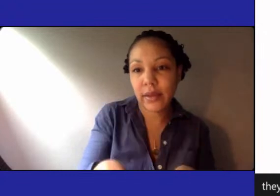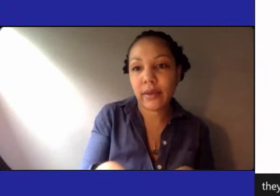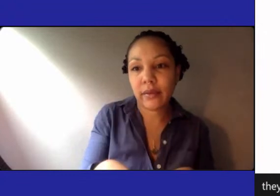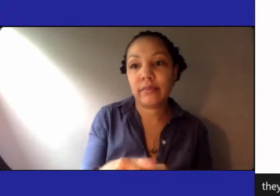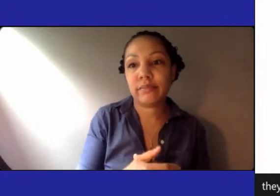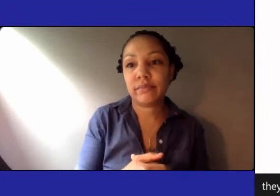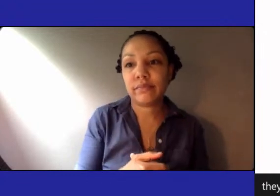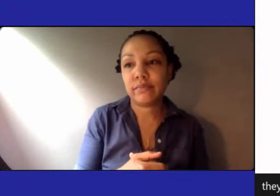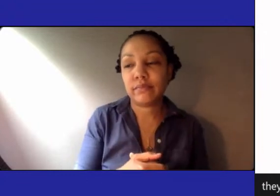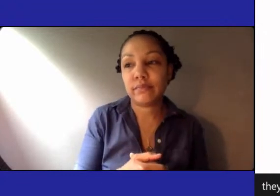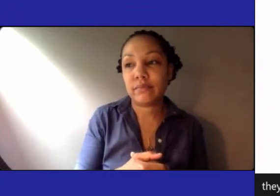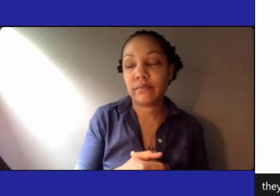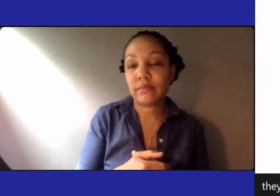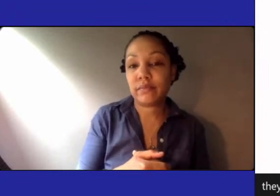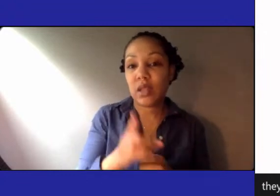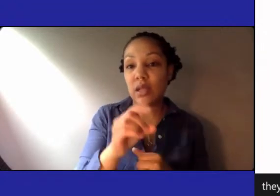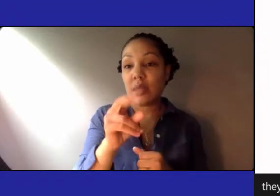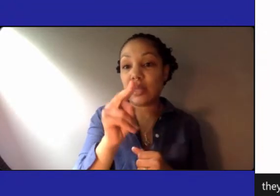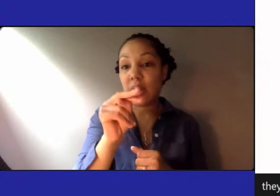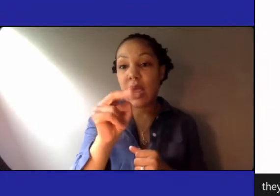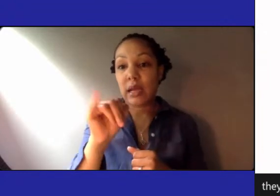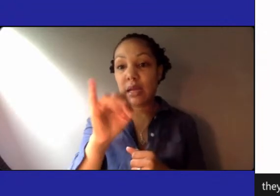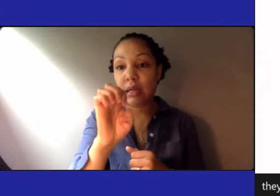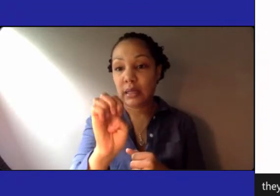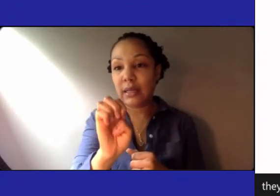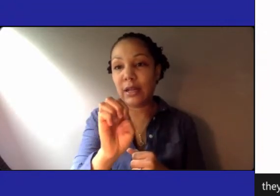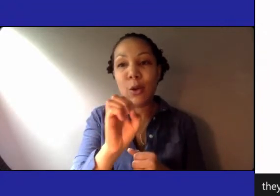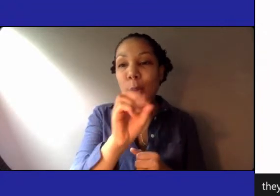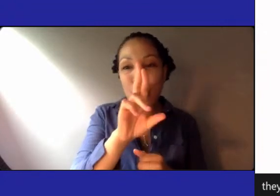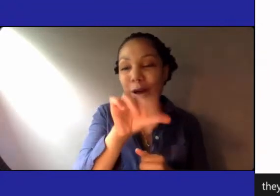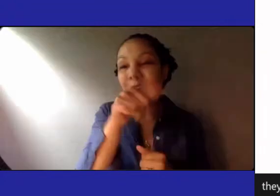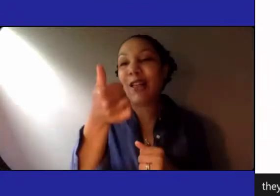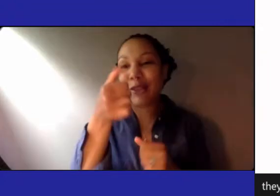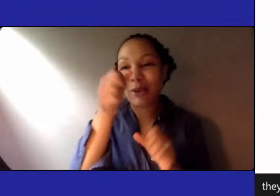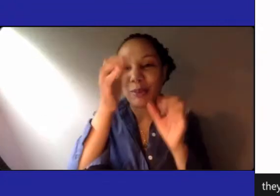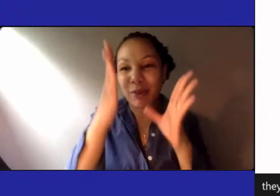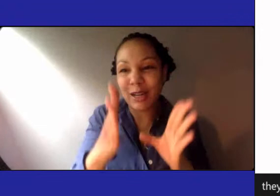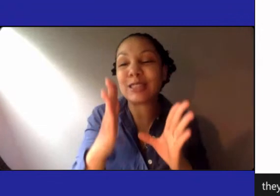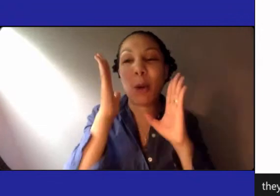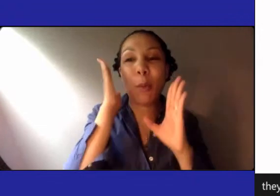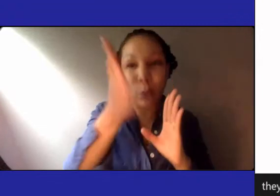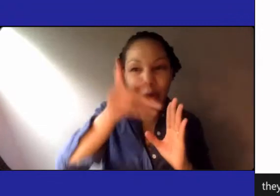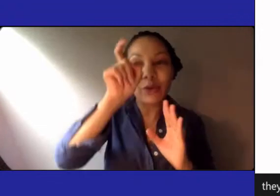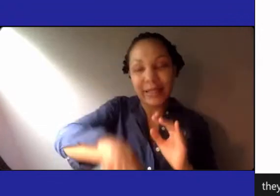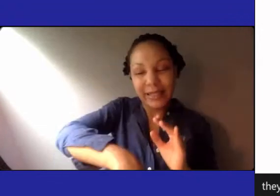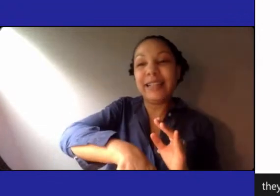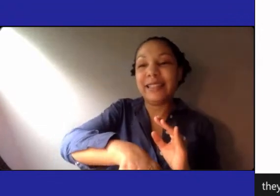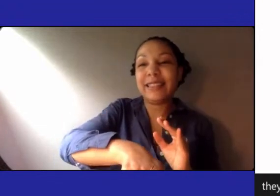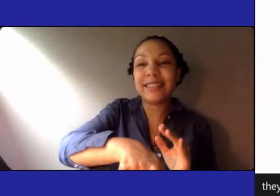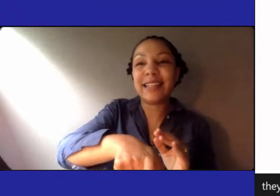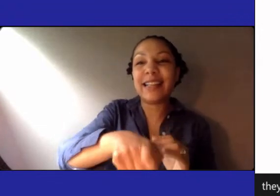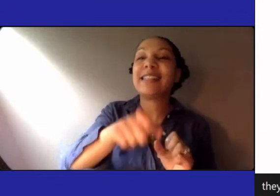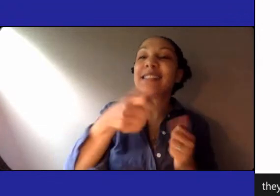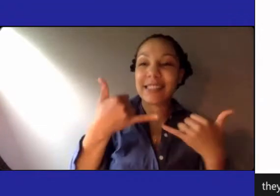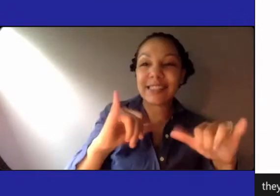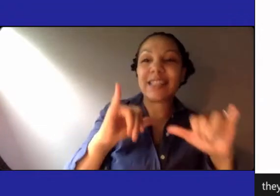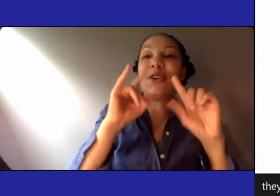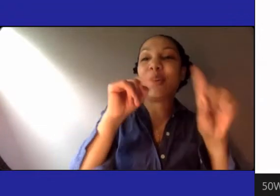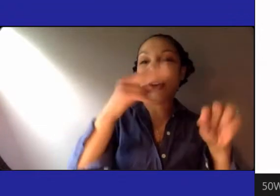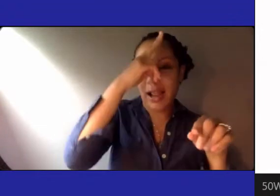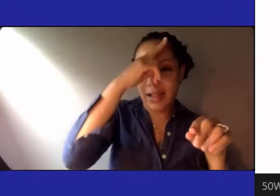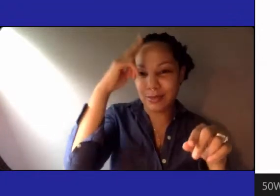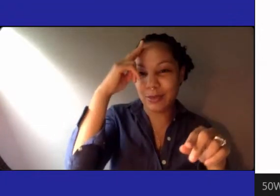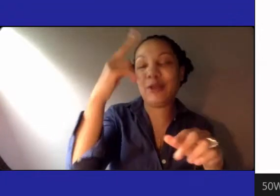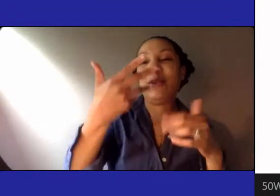do it. We're not yet able to reach into your brain through the phone to remove the clot. That comes next week.